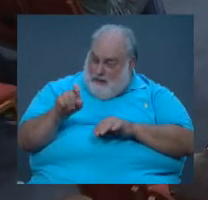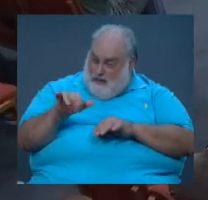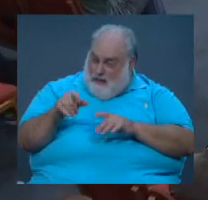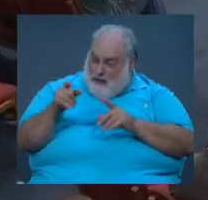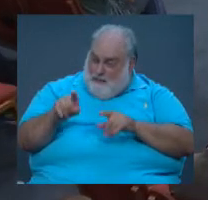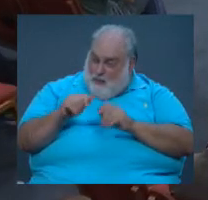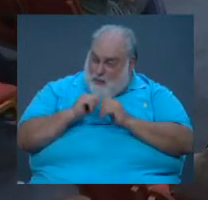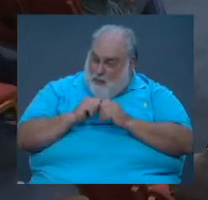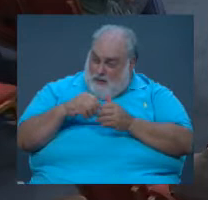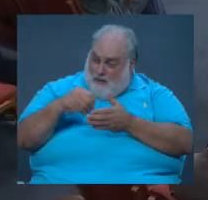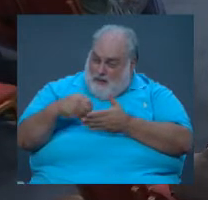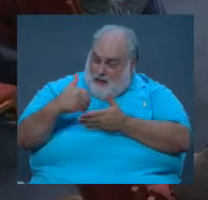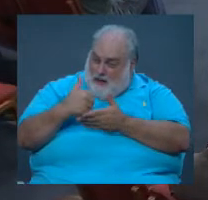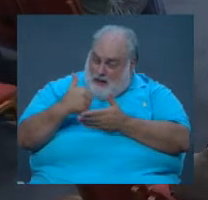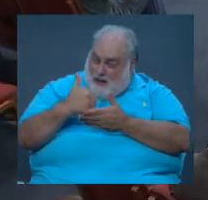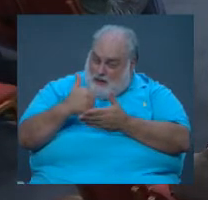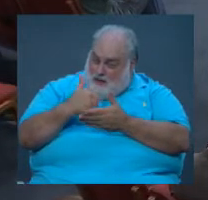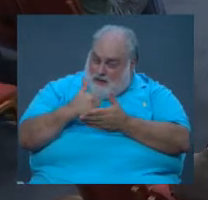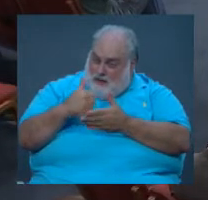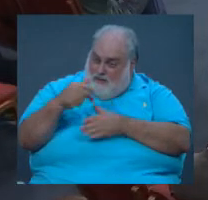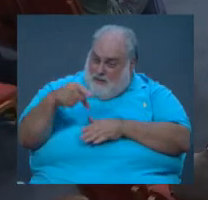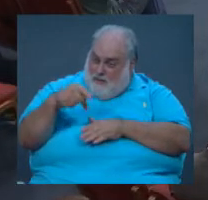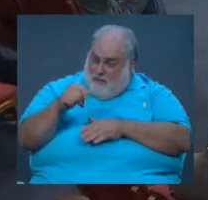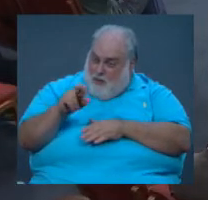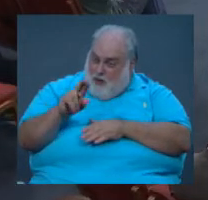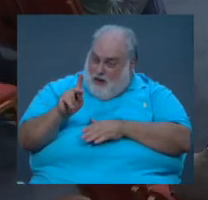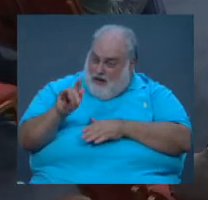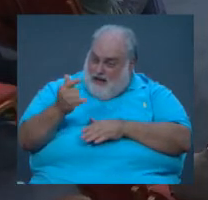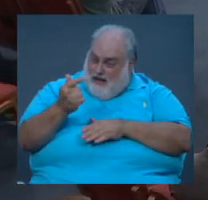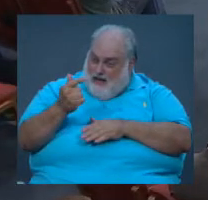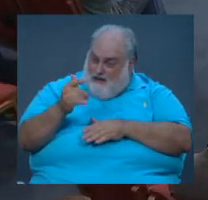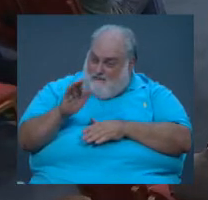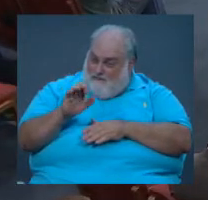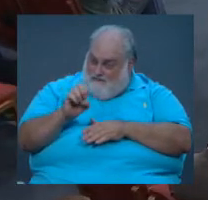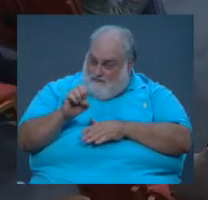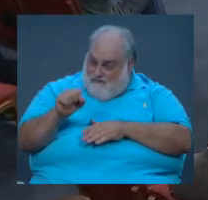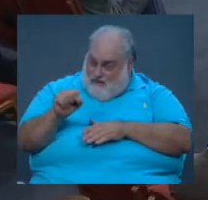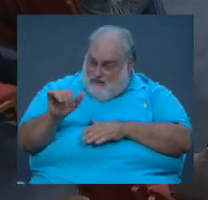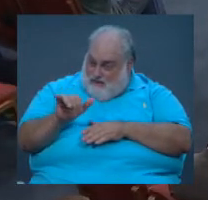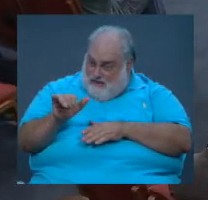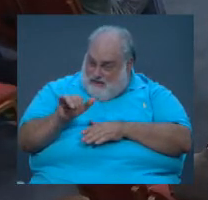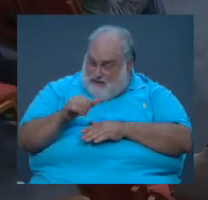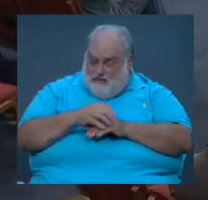collection of parking fees?